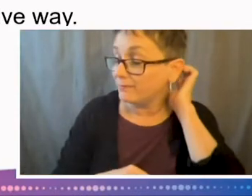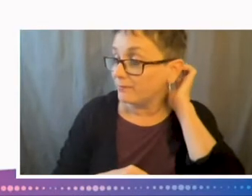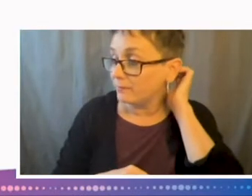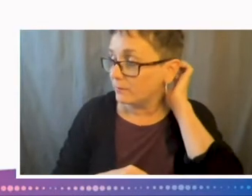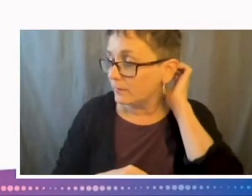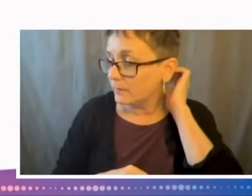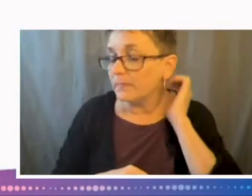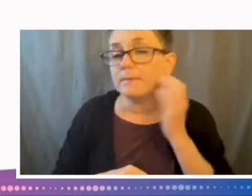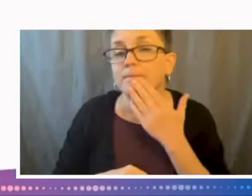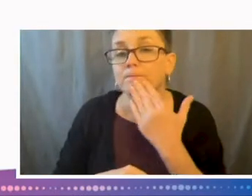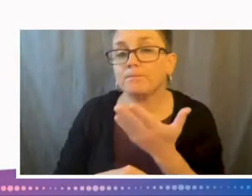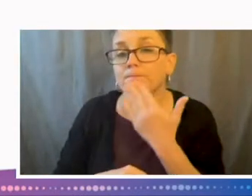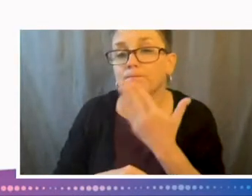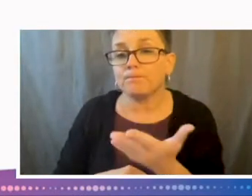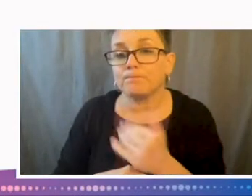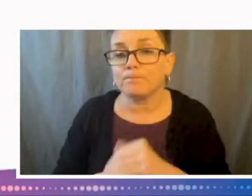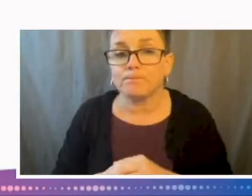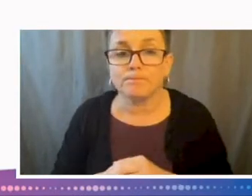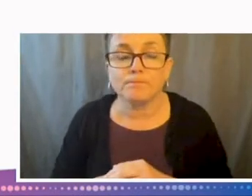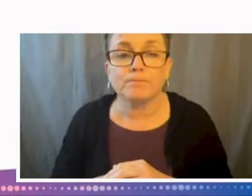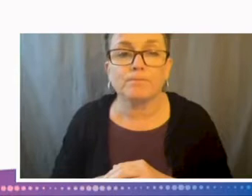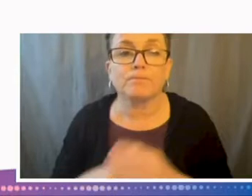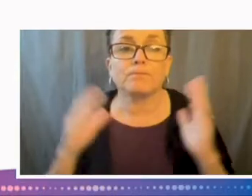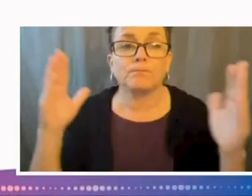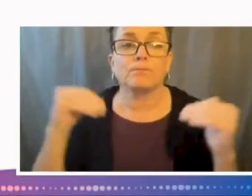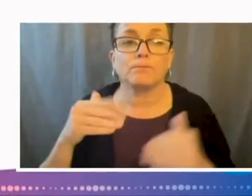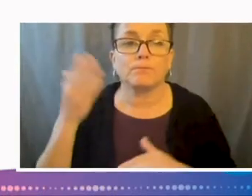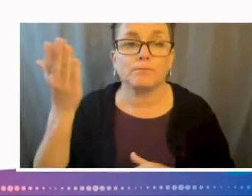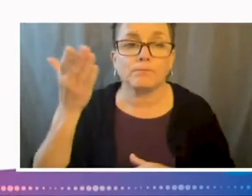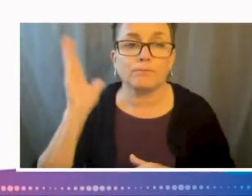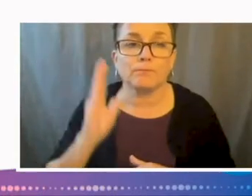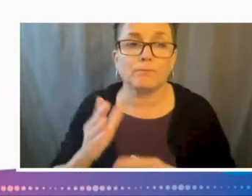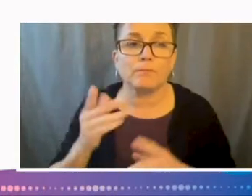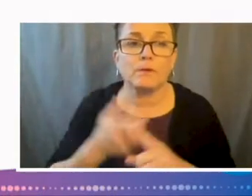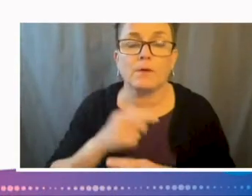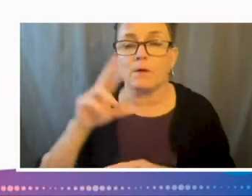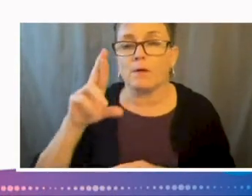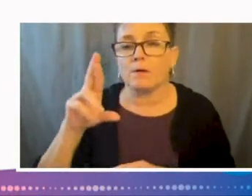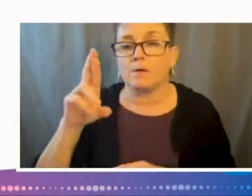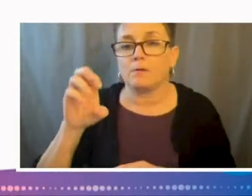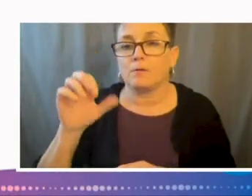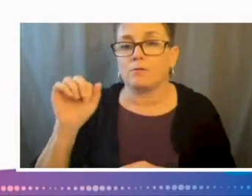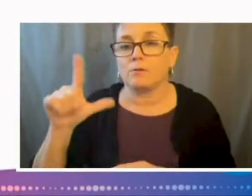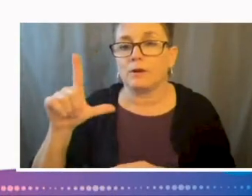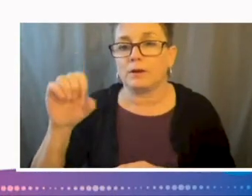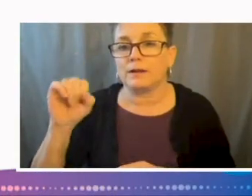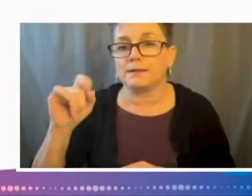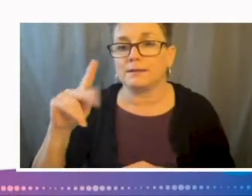Thank you. Our next presentation will be by Real Estate.